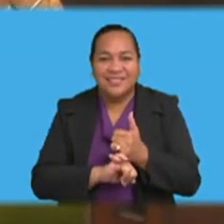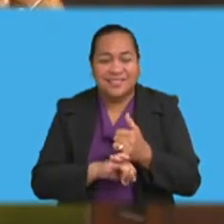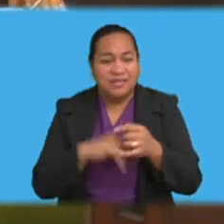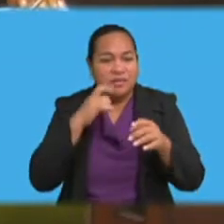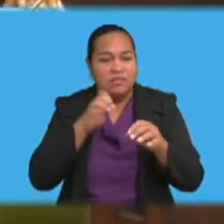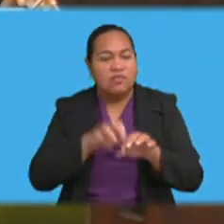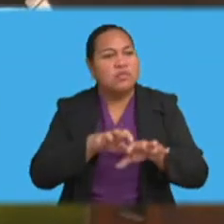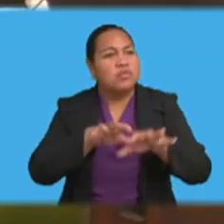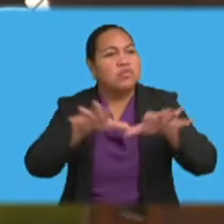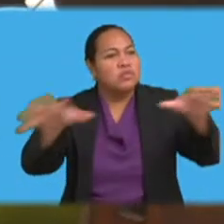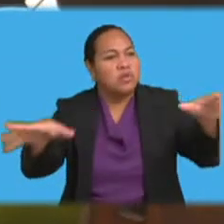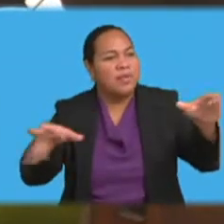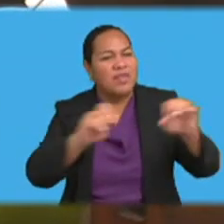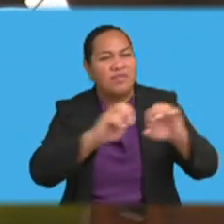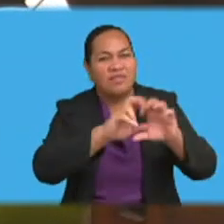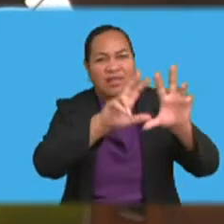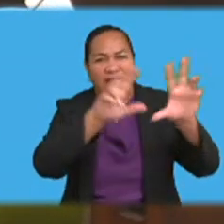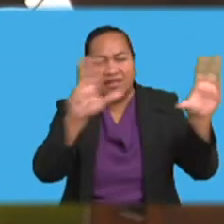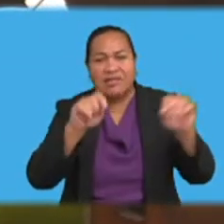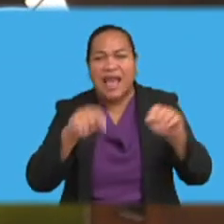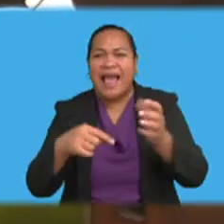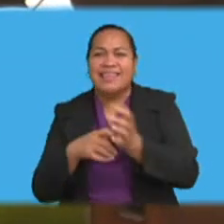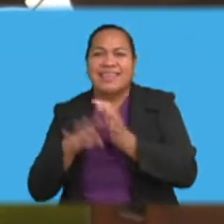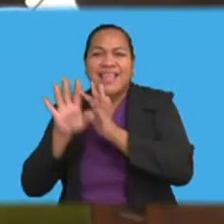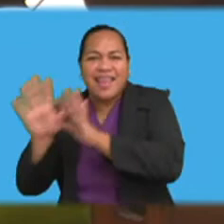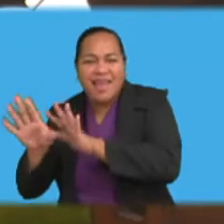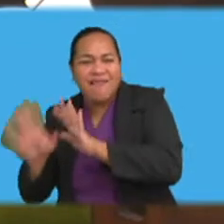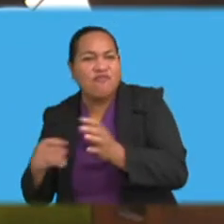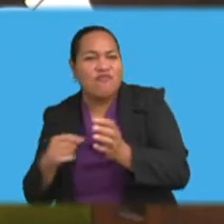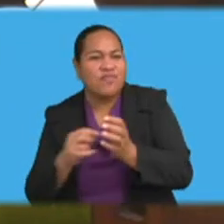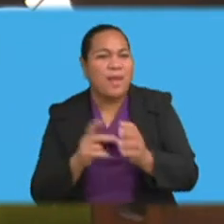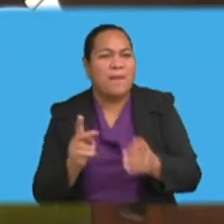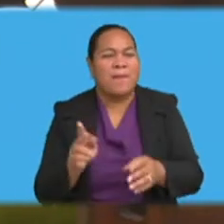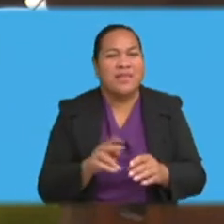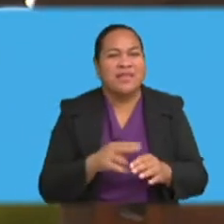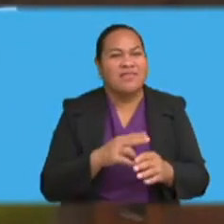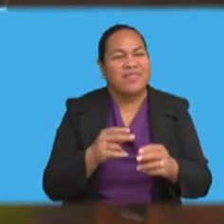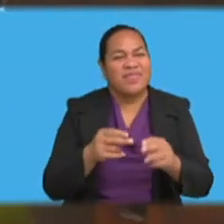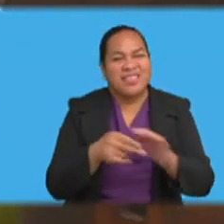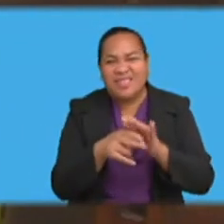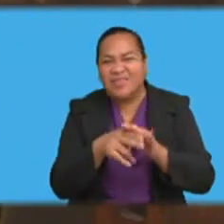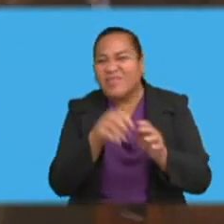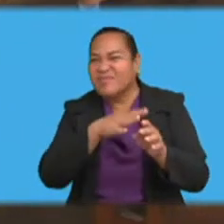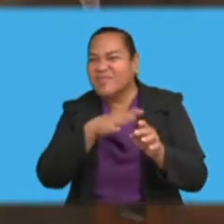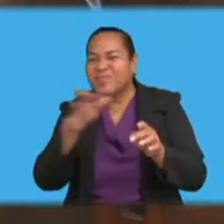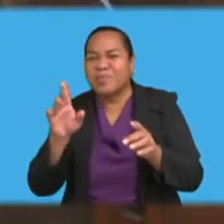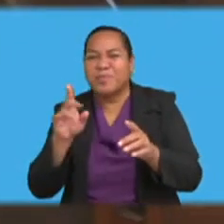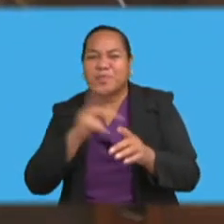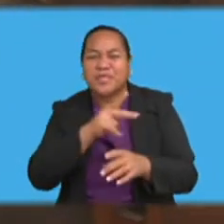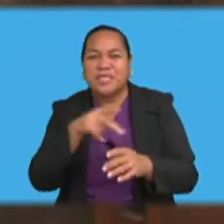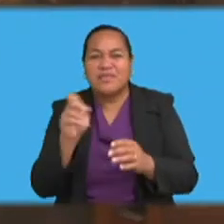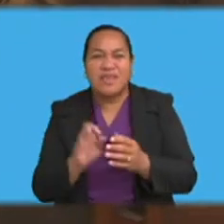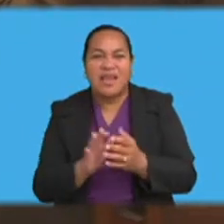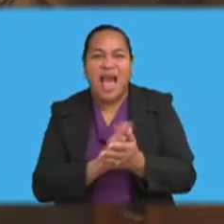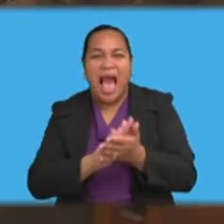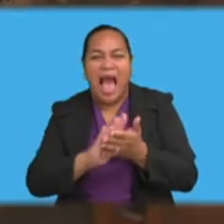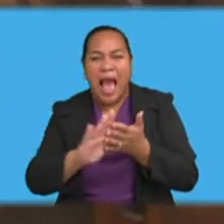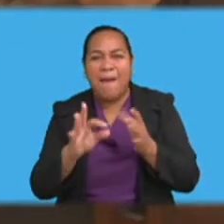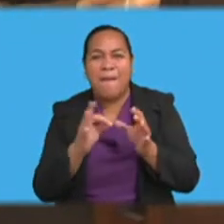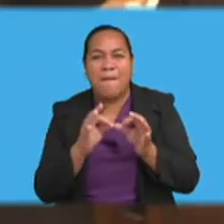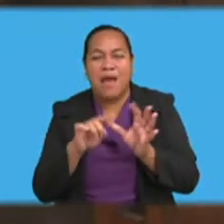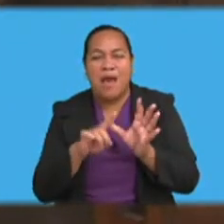Levu, covering Greater Sue area and areas from Tailevu to Pacific Harbour, Domowale, Pacific Harbour to Namosi, Gunusini